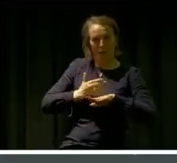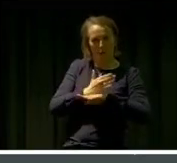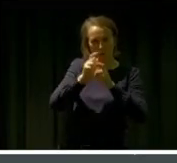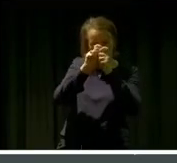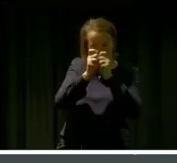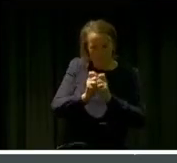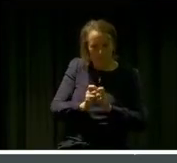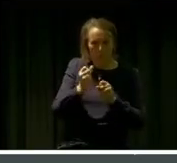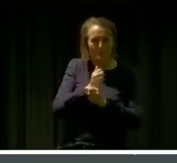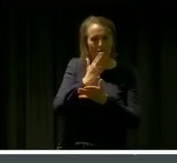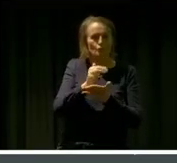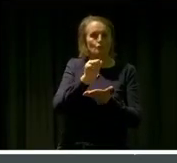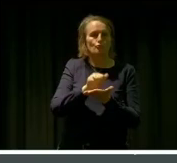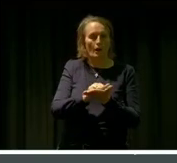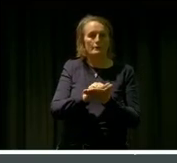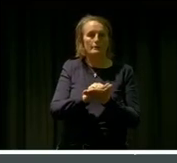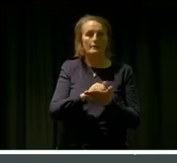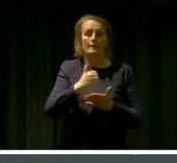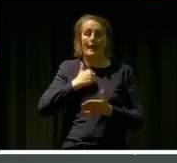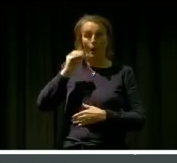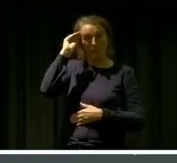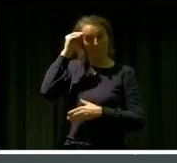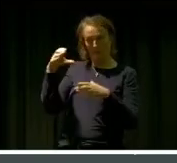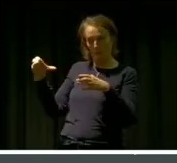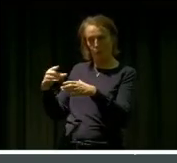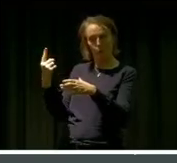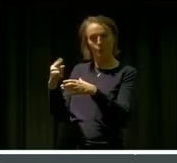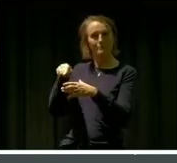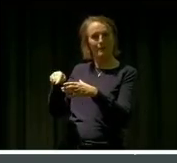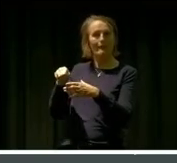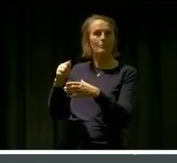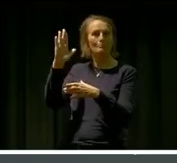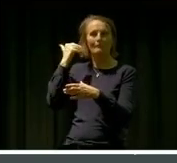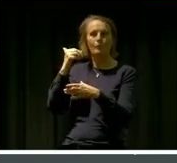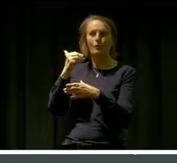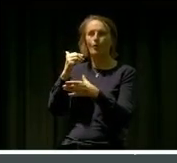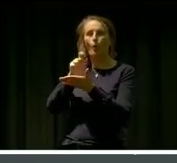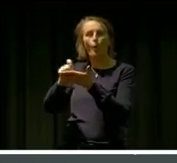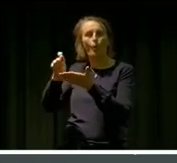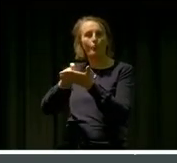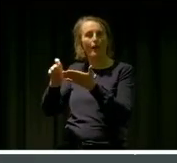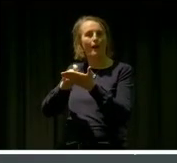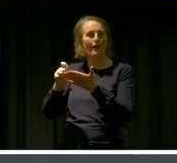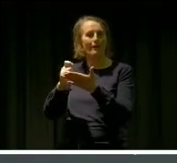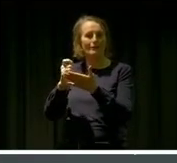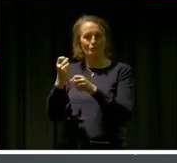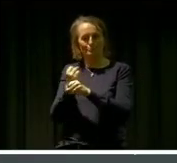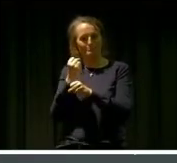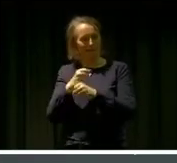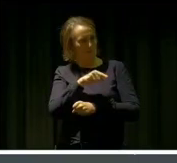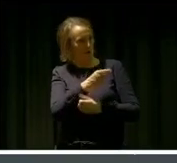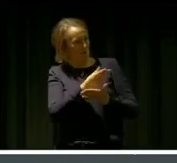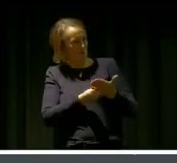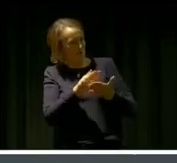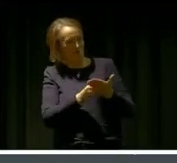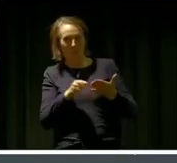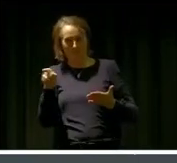some of the original authors of the resources we are updating, and they come from a range of disciplines